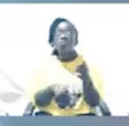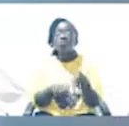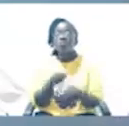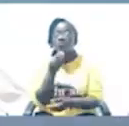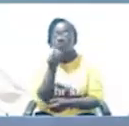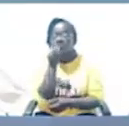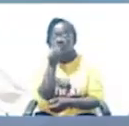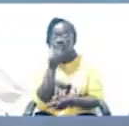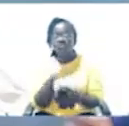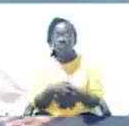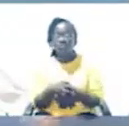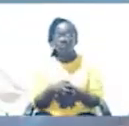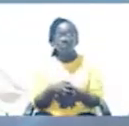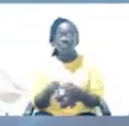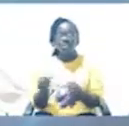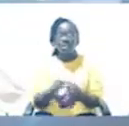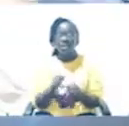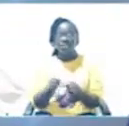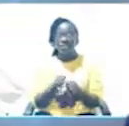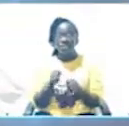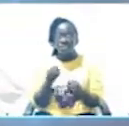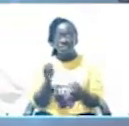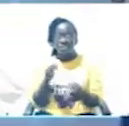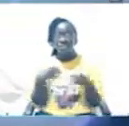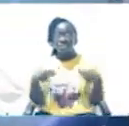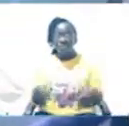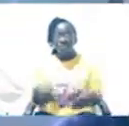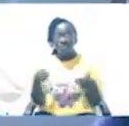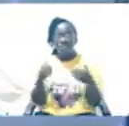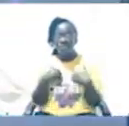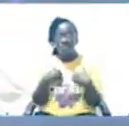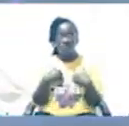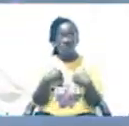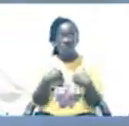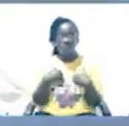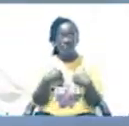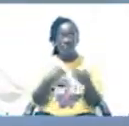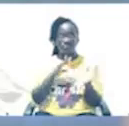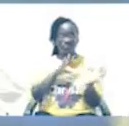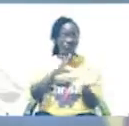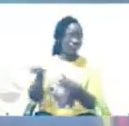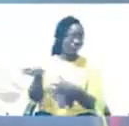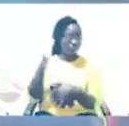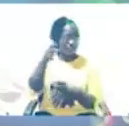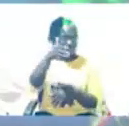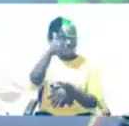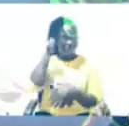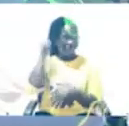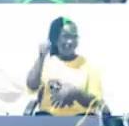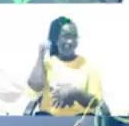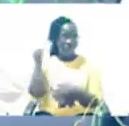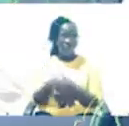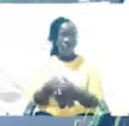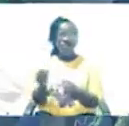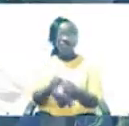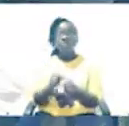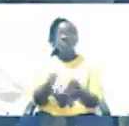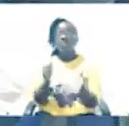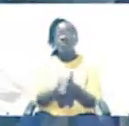everybody has given you up. And all the thing that you used to hold in your hands has been snuffed away by